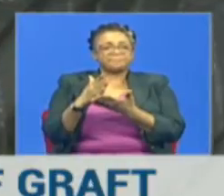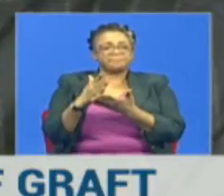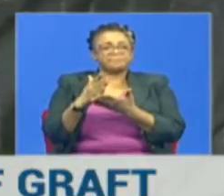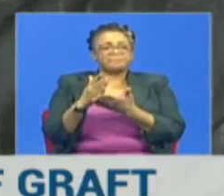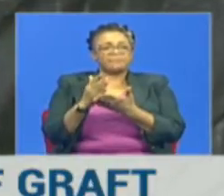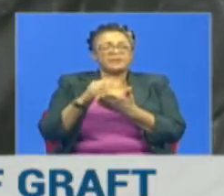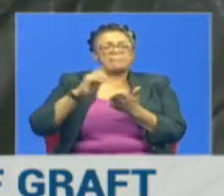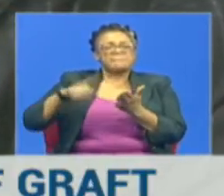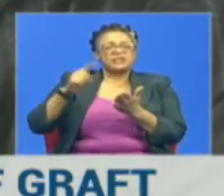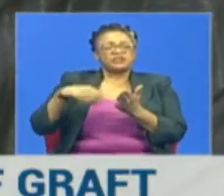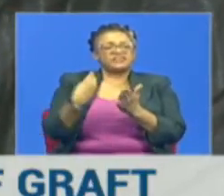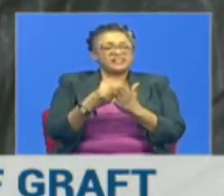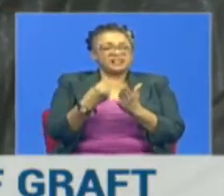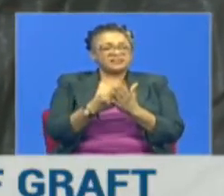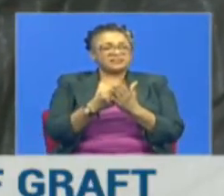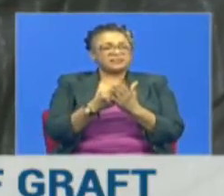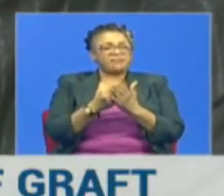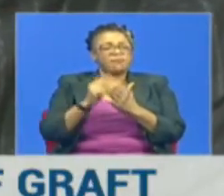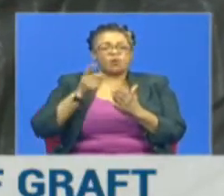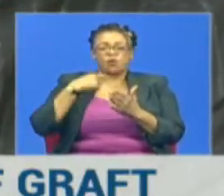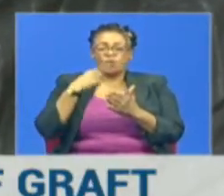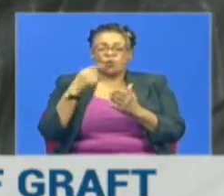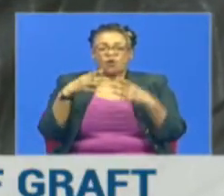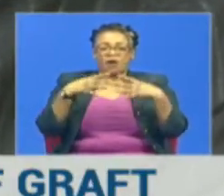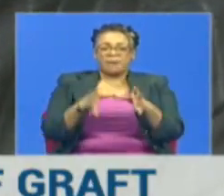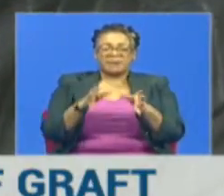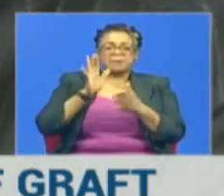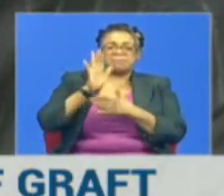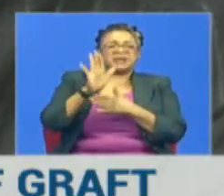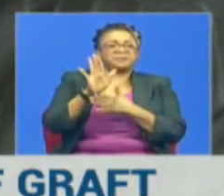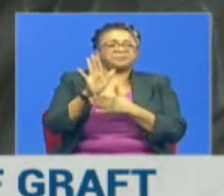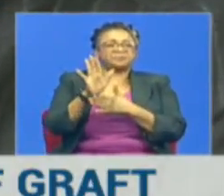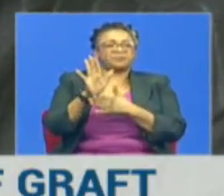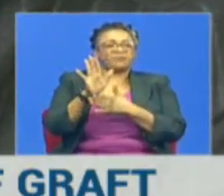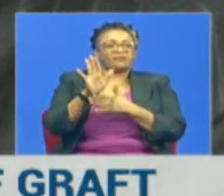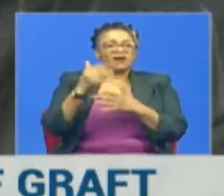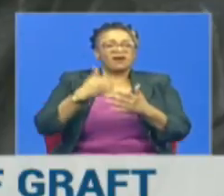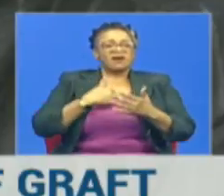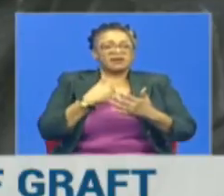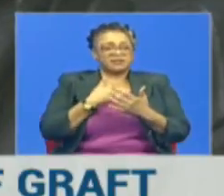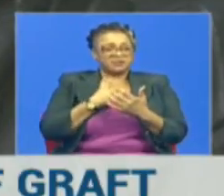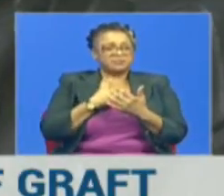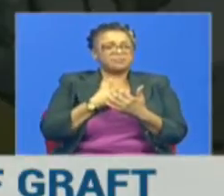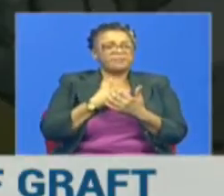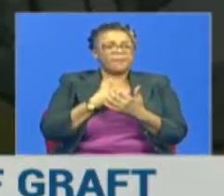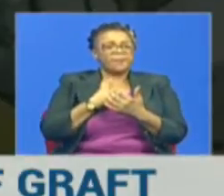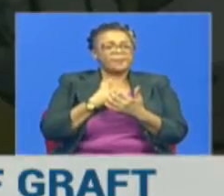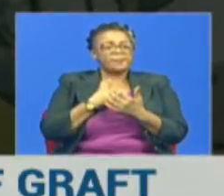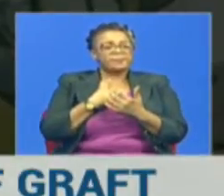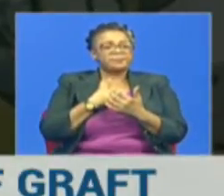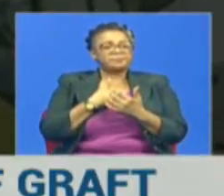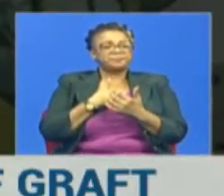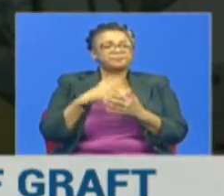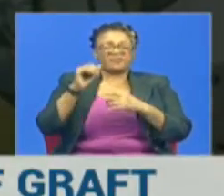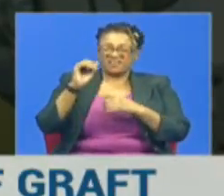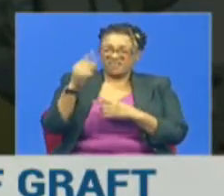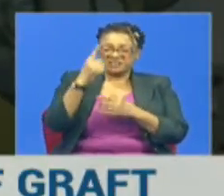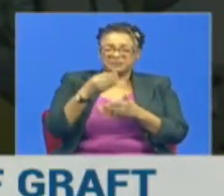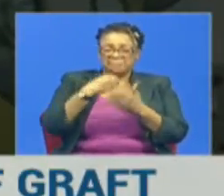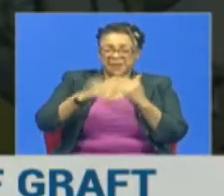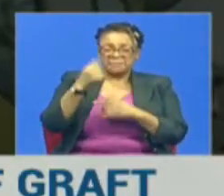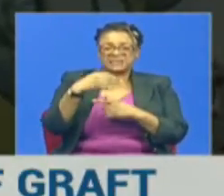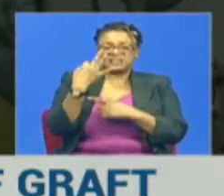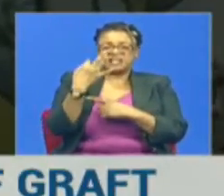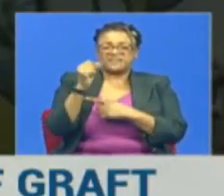millions of shillings through his law firm Ahmed Nasir and Abdi Kadir and Company Advocates. The first payment of 35